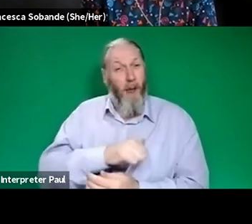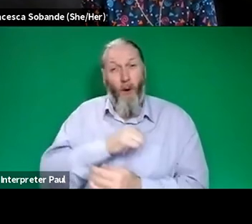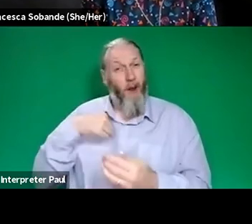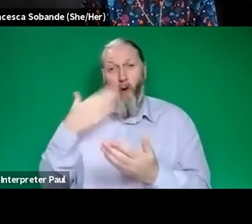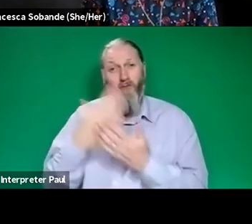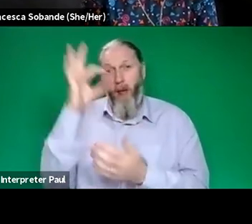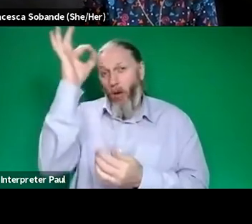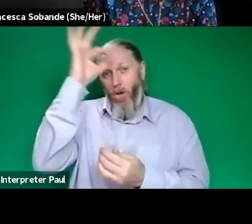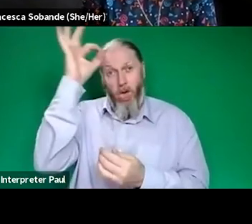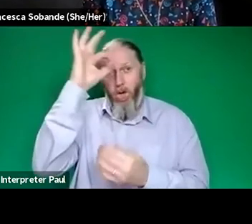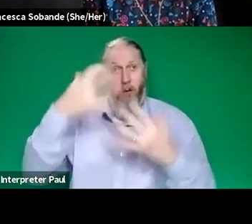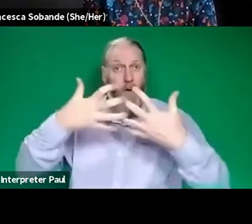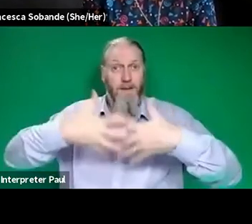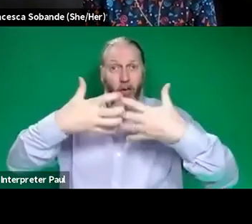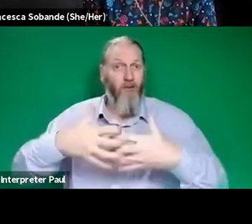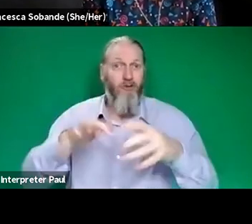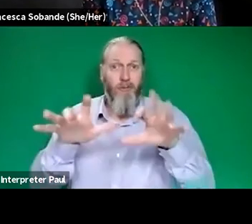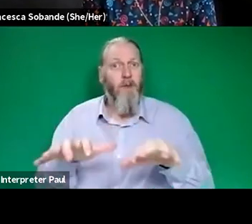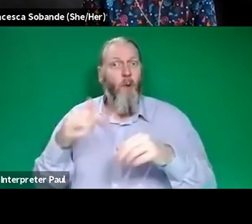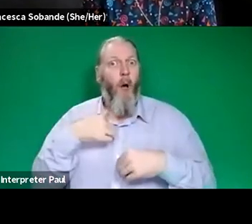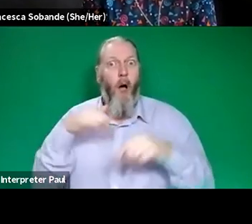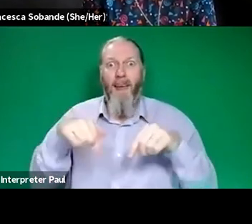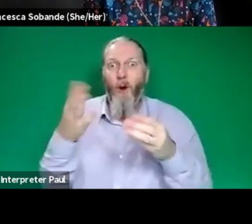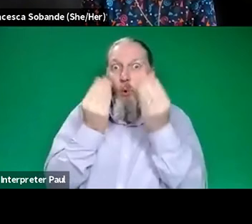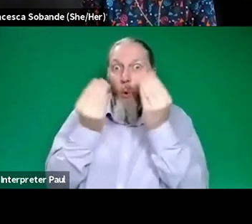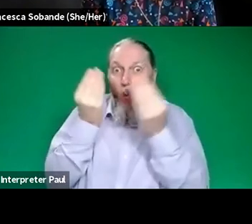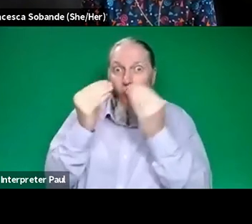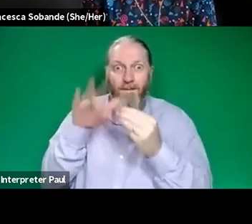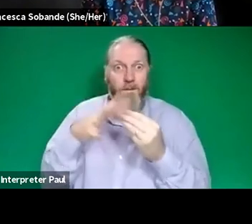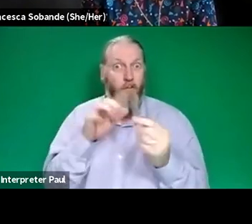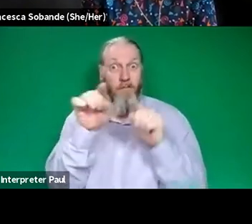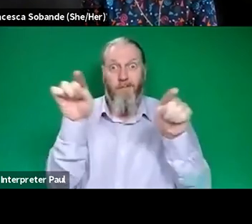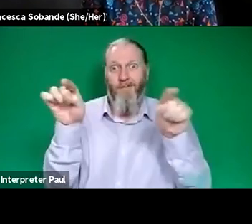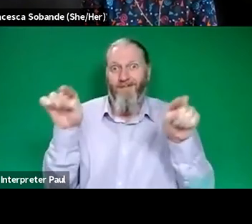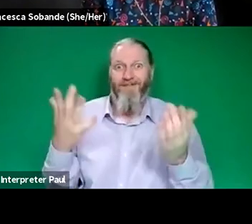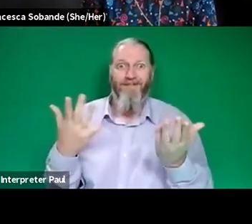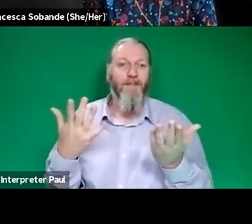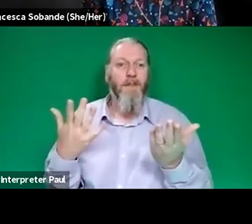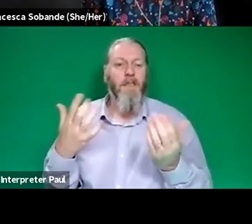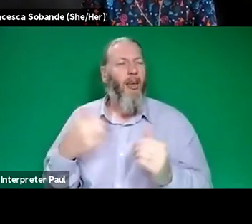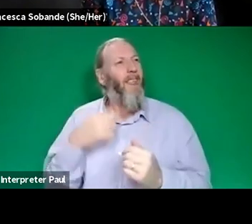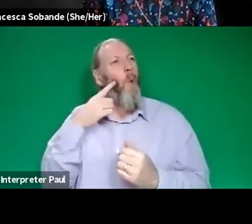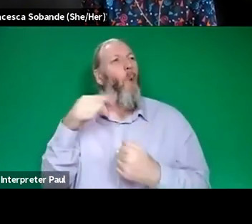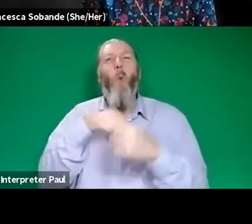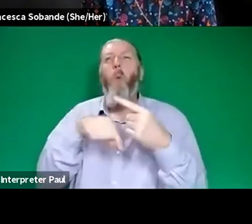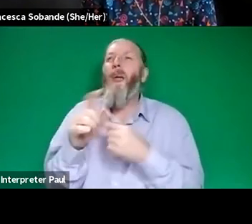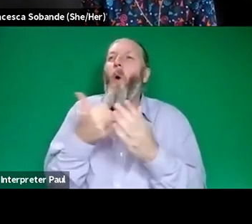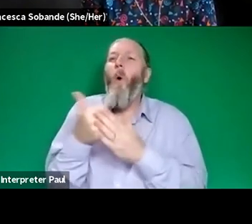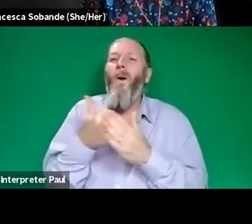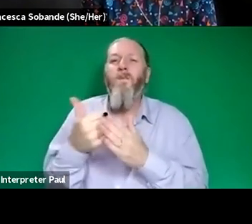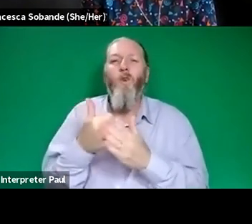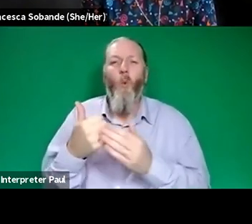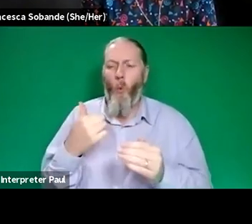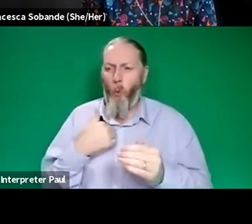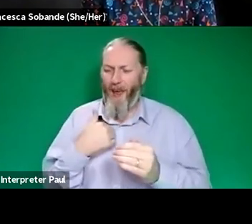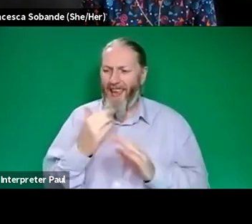from those who know more on that stuff, because I think we don't do enough of that creativity in terms of how we act in